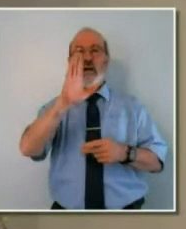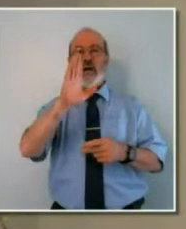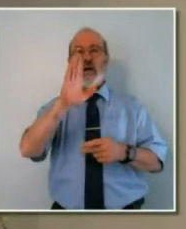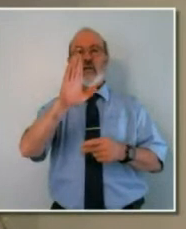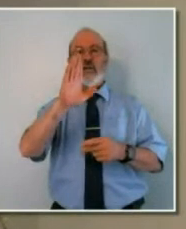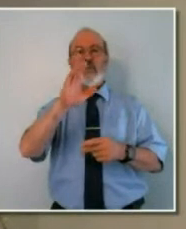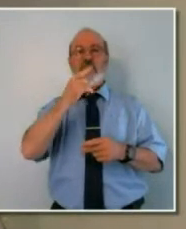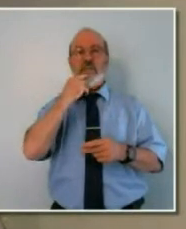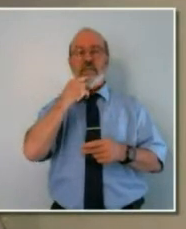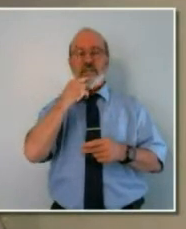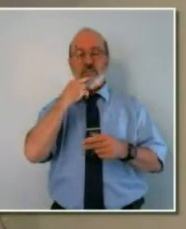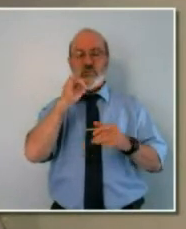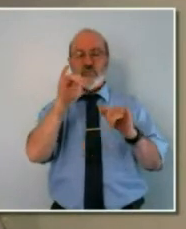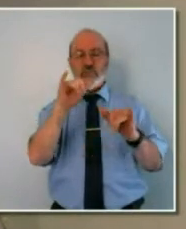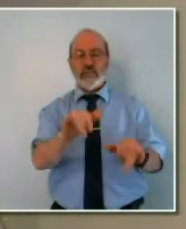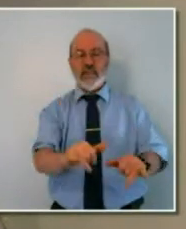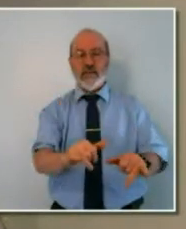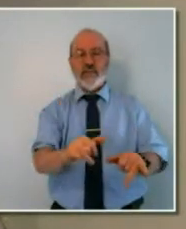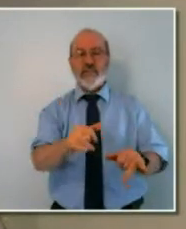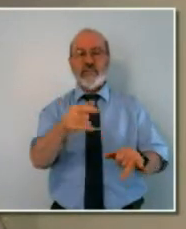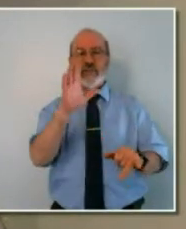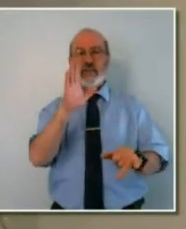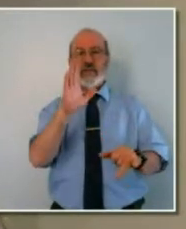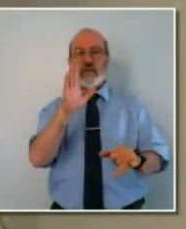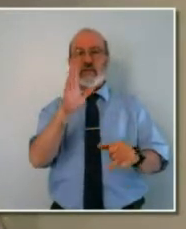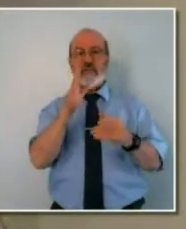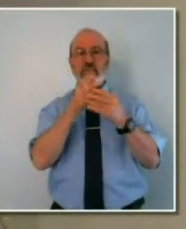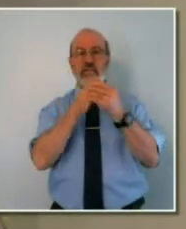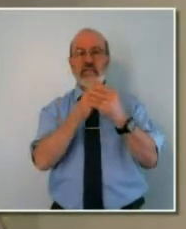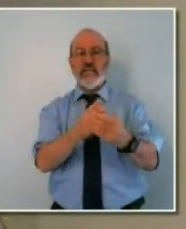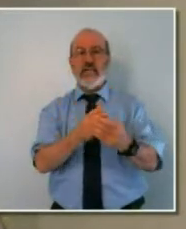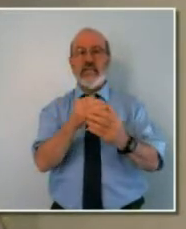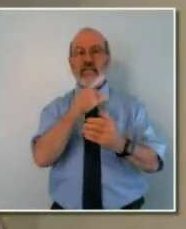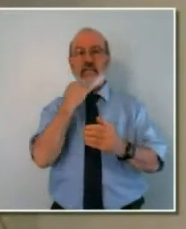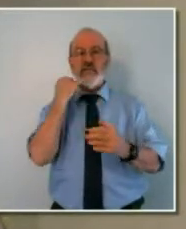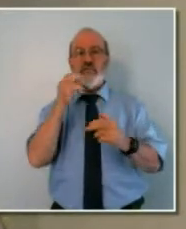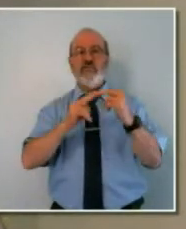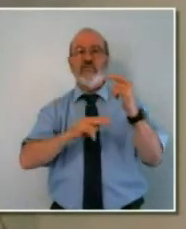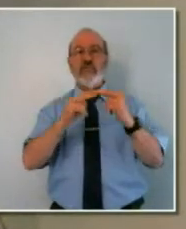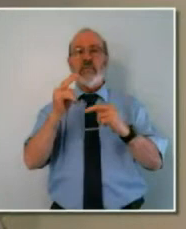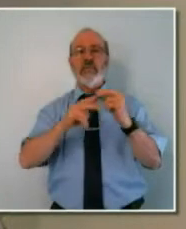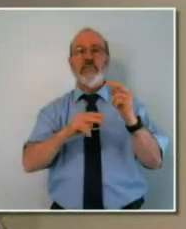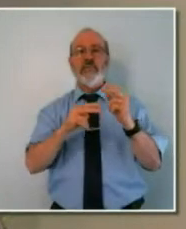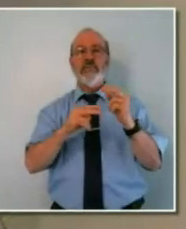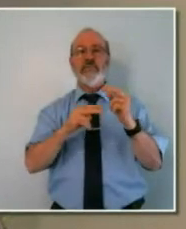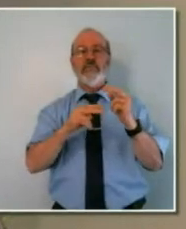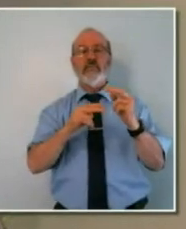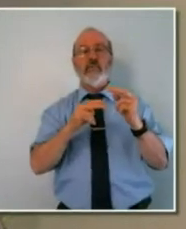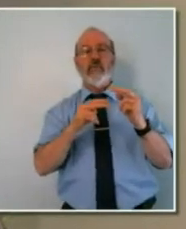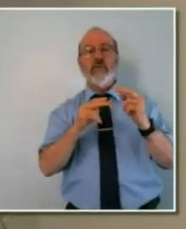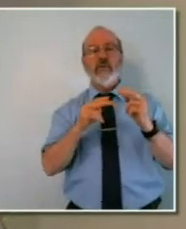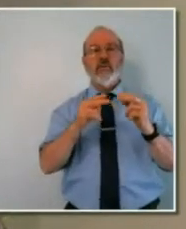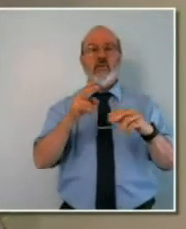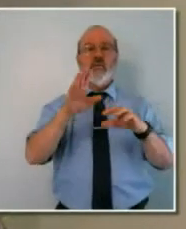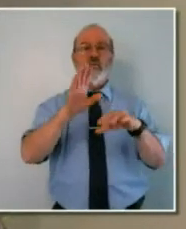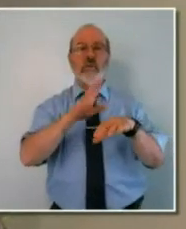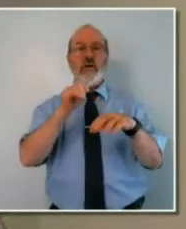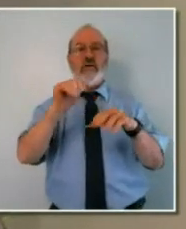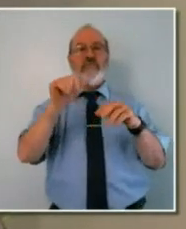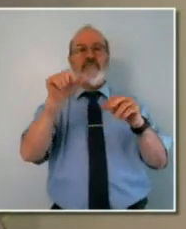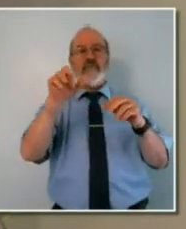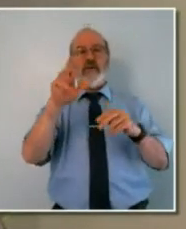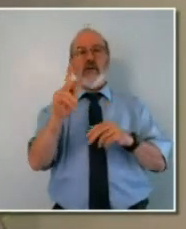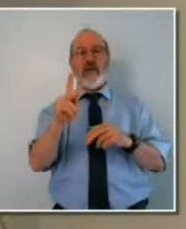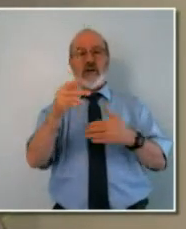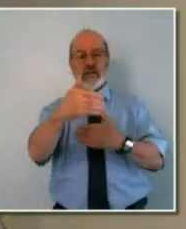dwell. And God had it directed Israel to build a what we call an ark or a